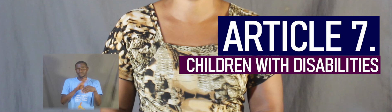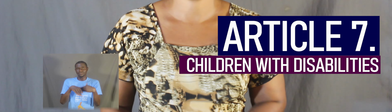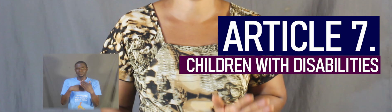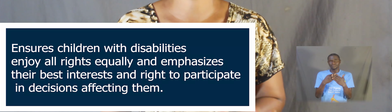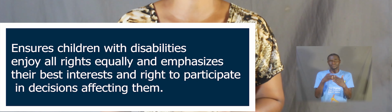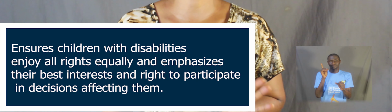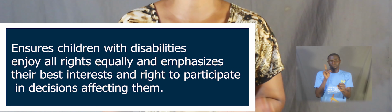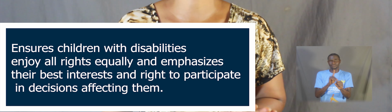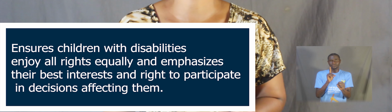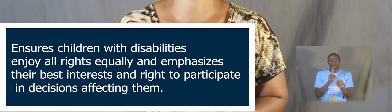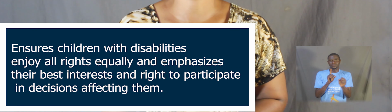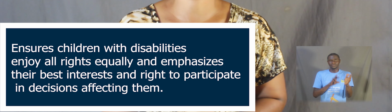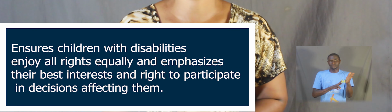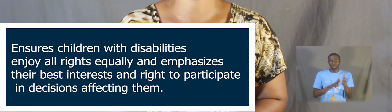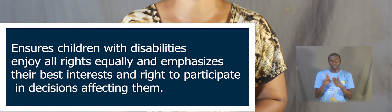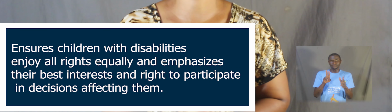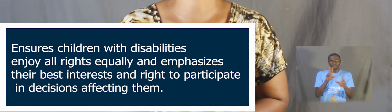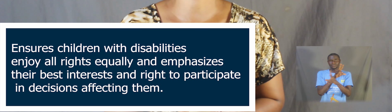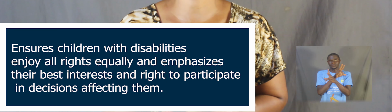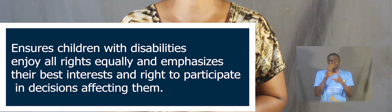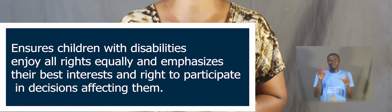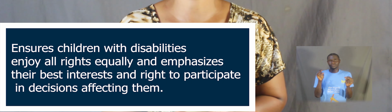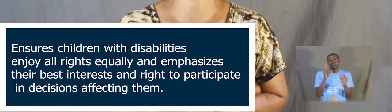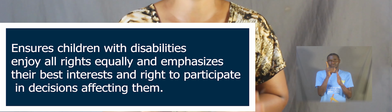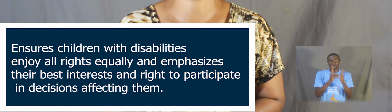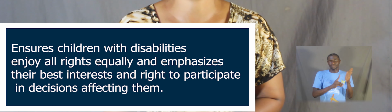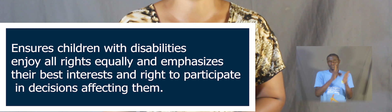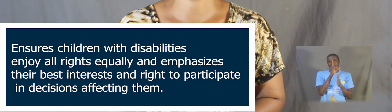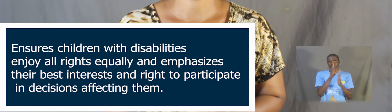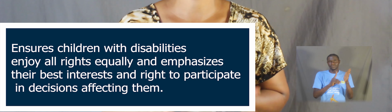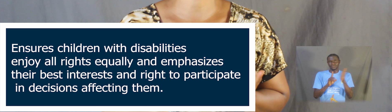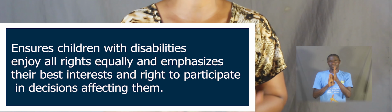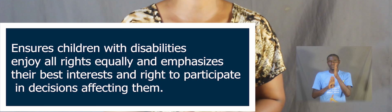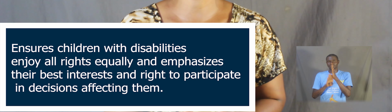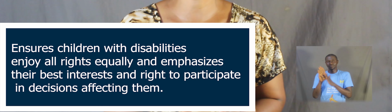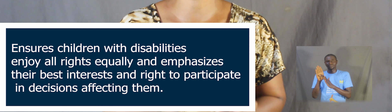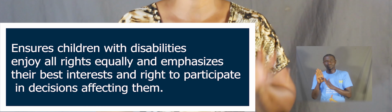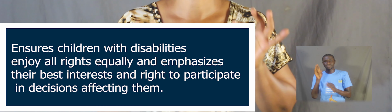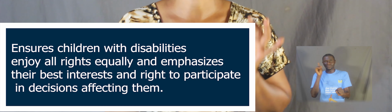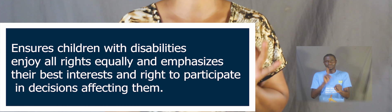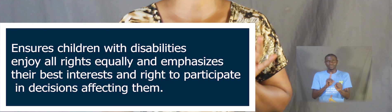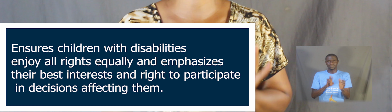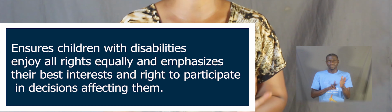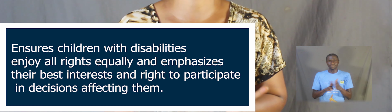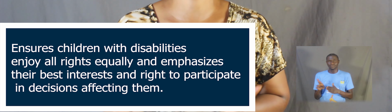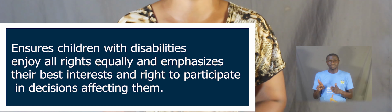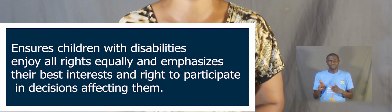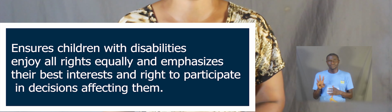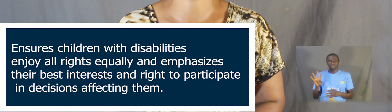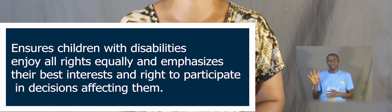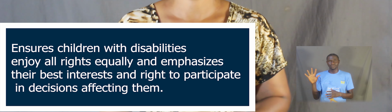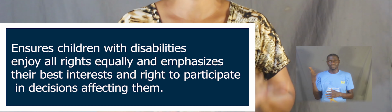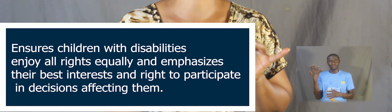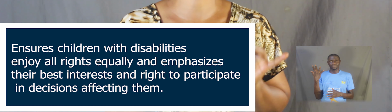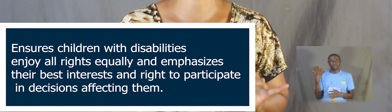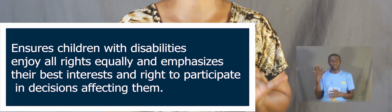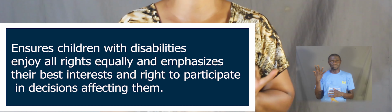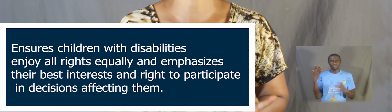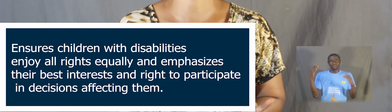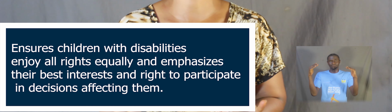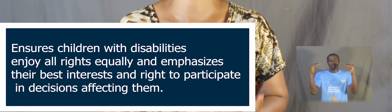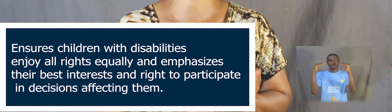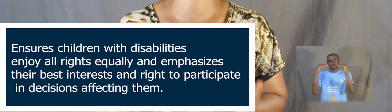disabilities ensure children with disabilities enjoy all rights equally, emphasizing on their best interests and